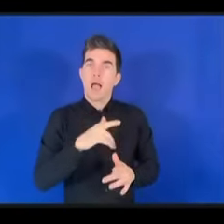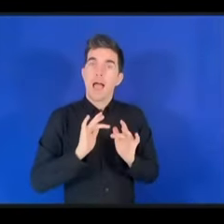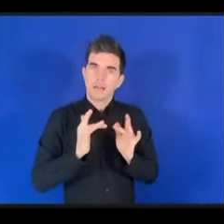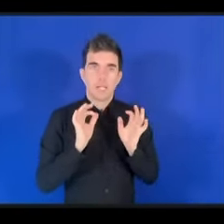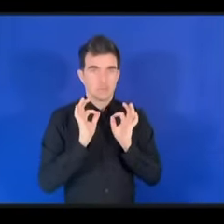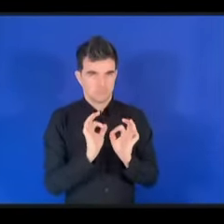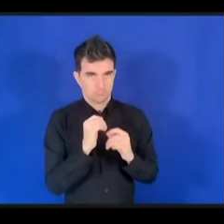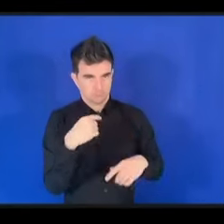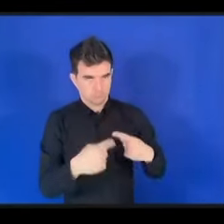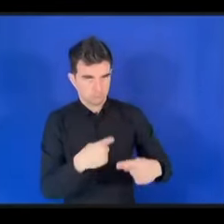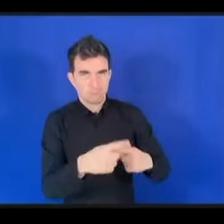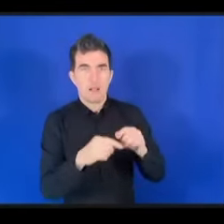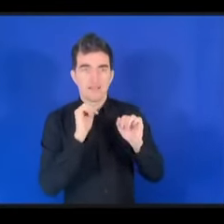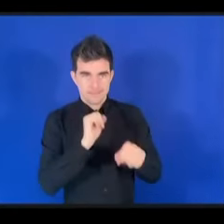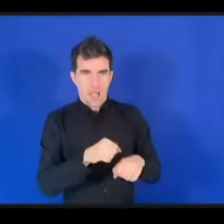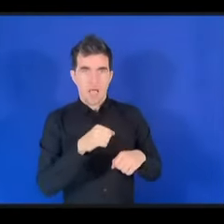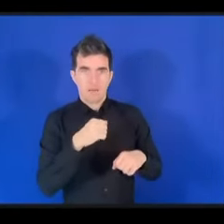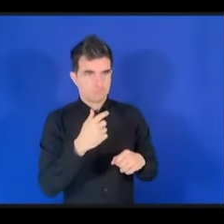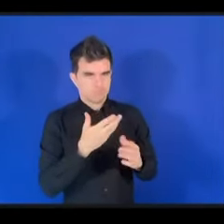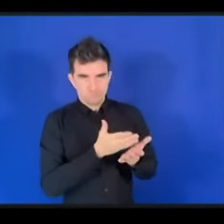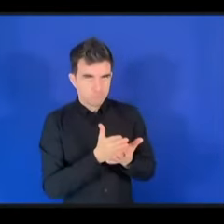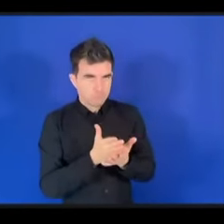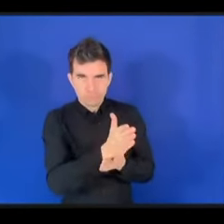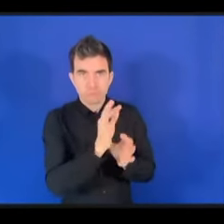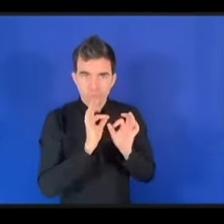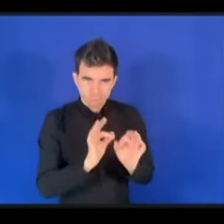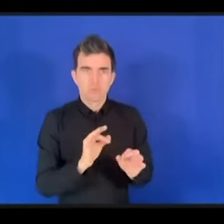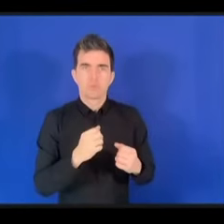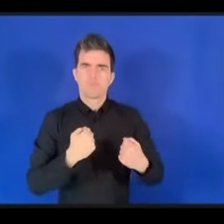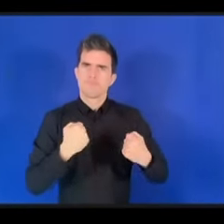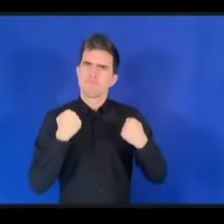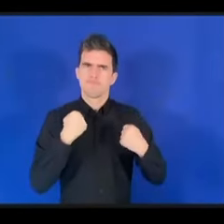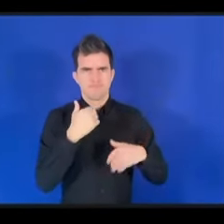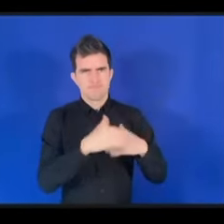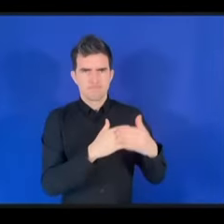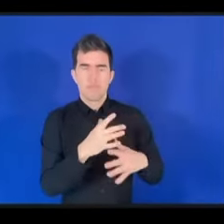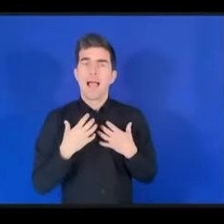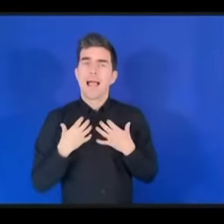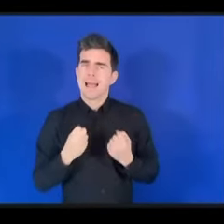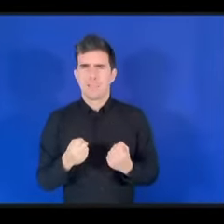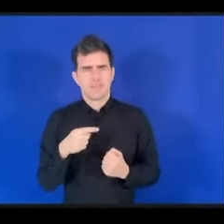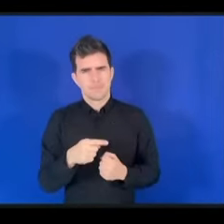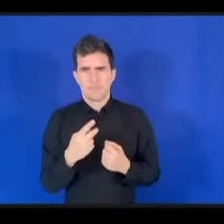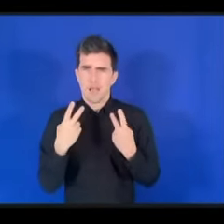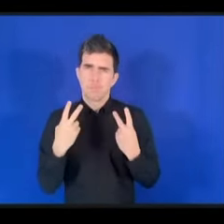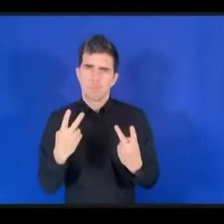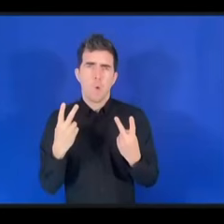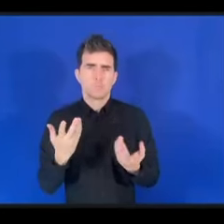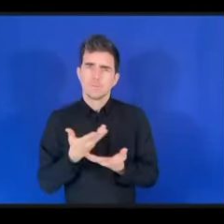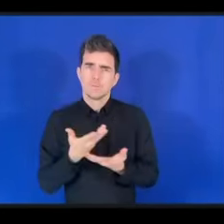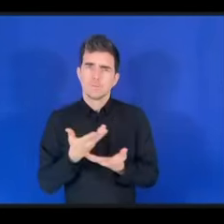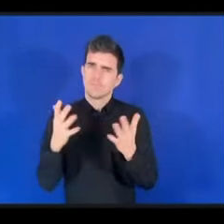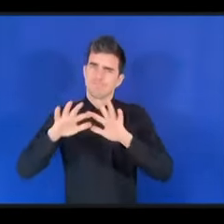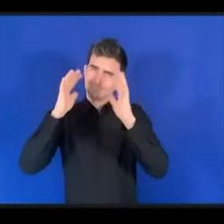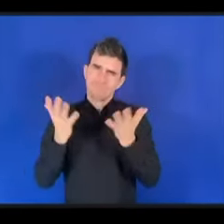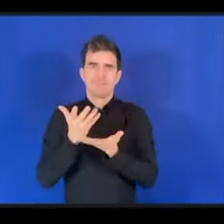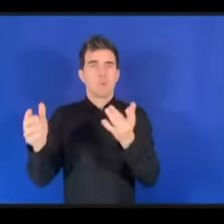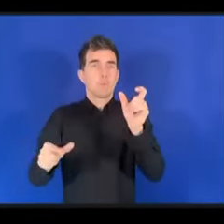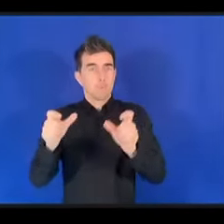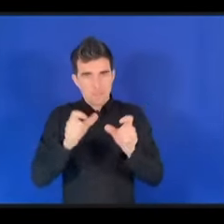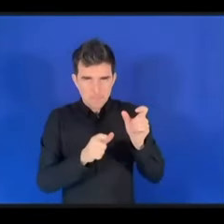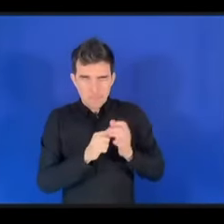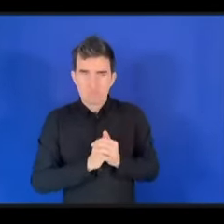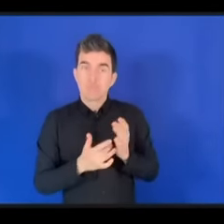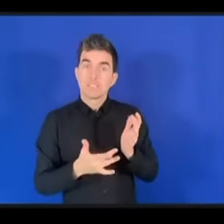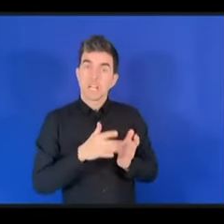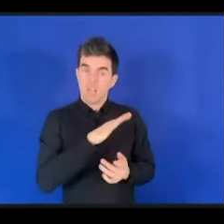importance to the global community. The technical community shares a story, a history of seeking alignment with